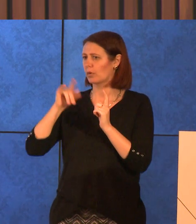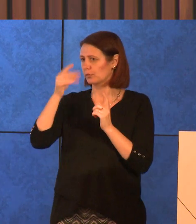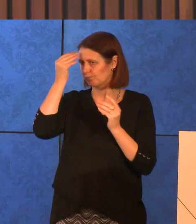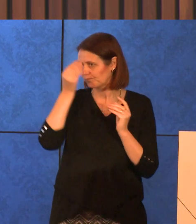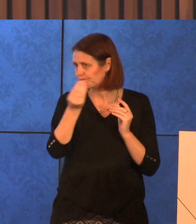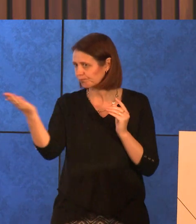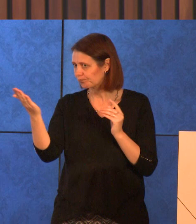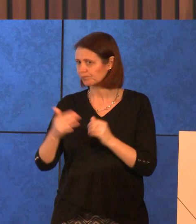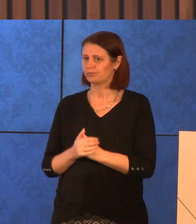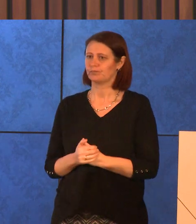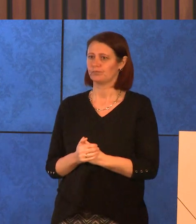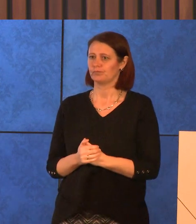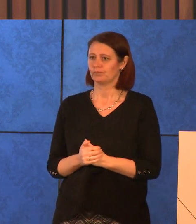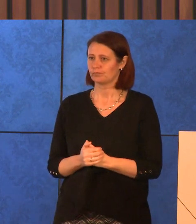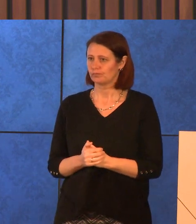to.